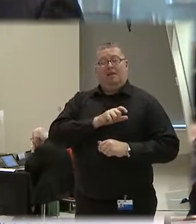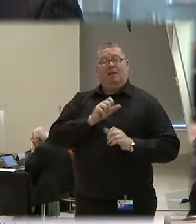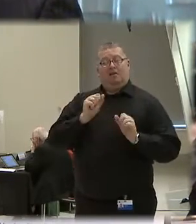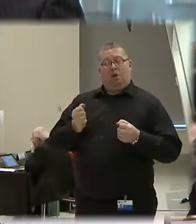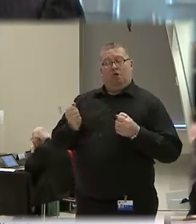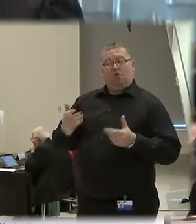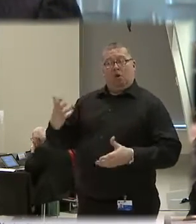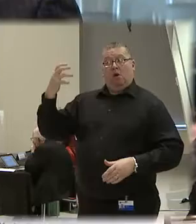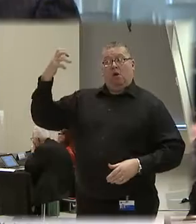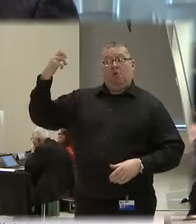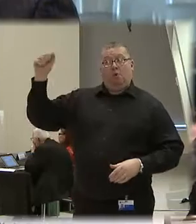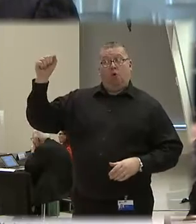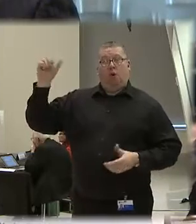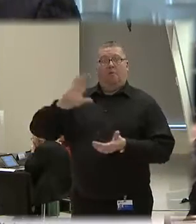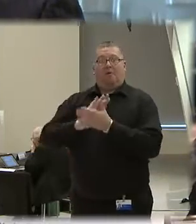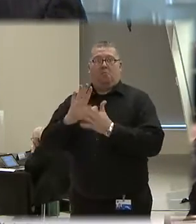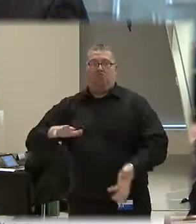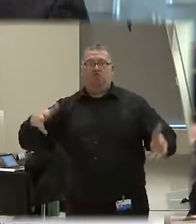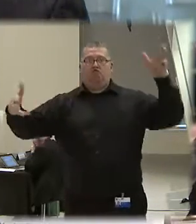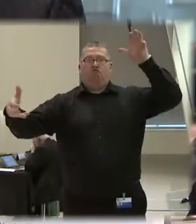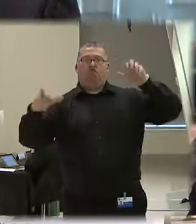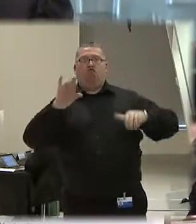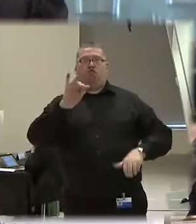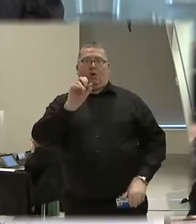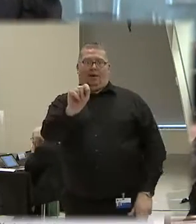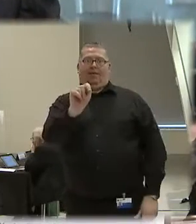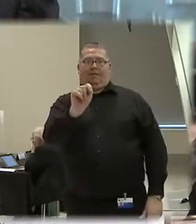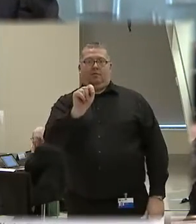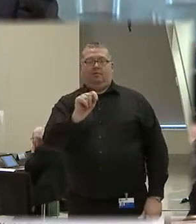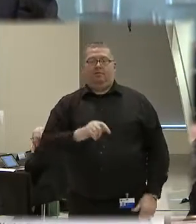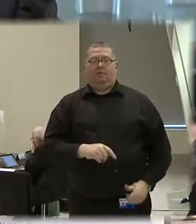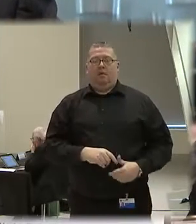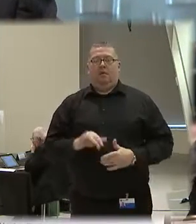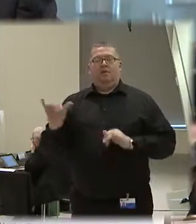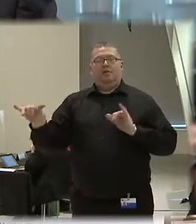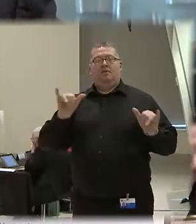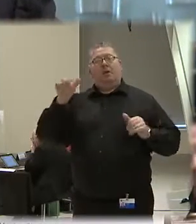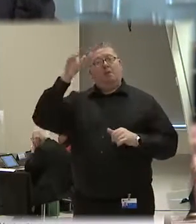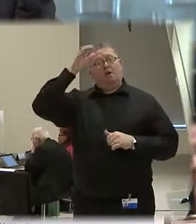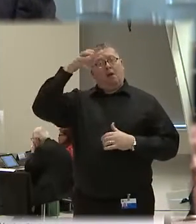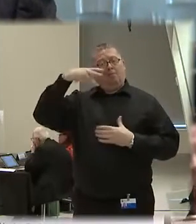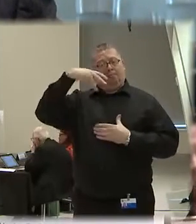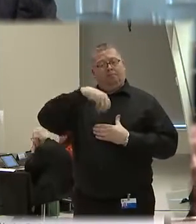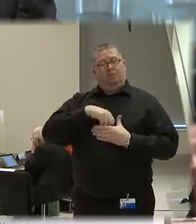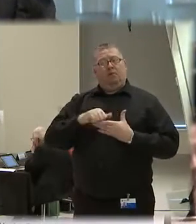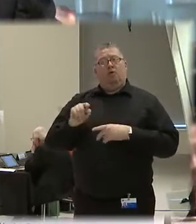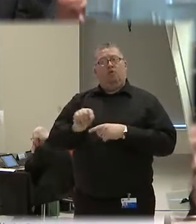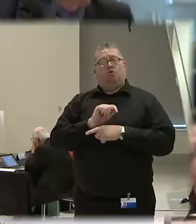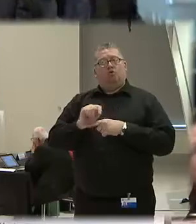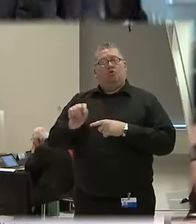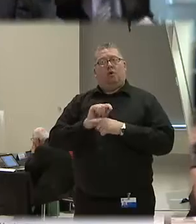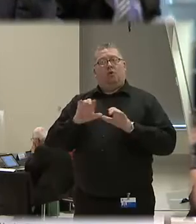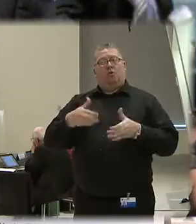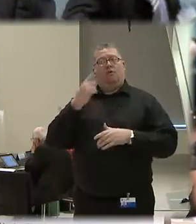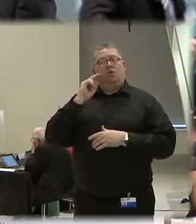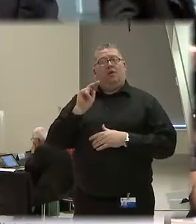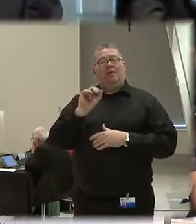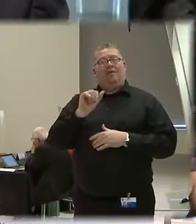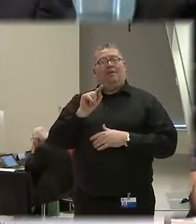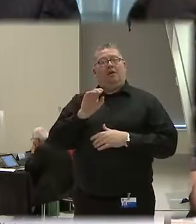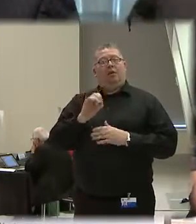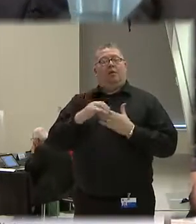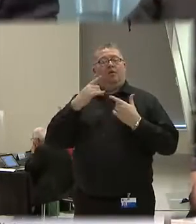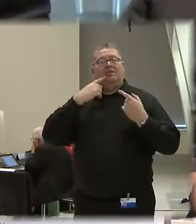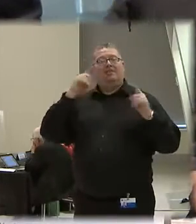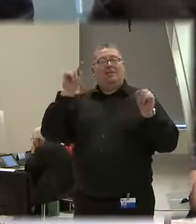a protest into a riot. The team concept was instilled into the training courses for NATO because successful